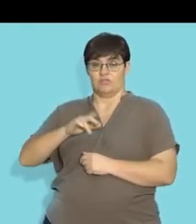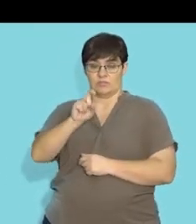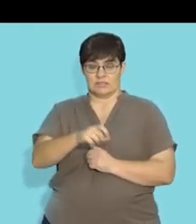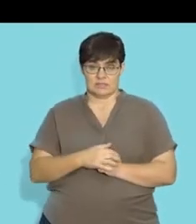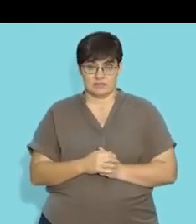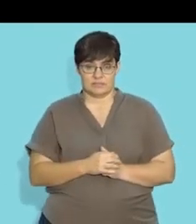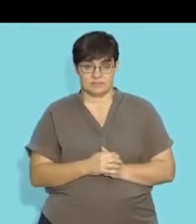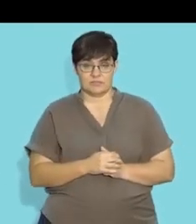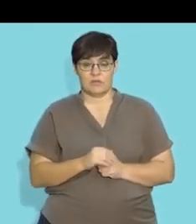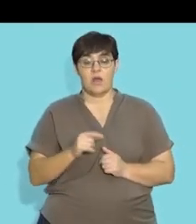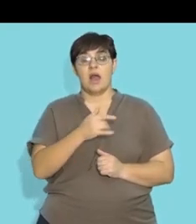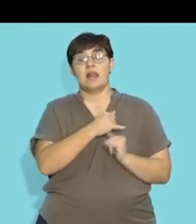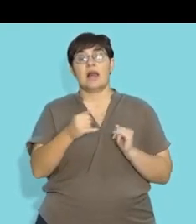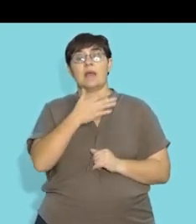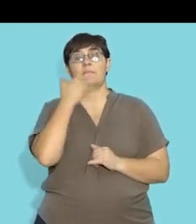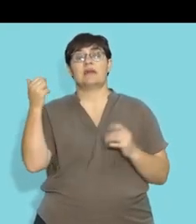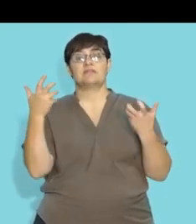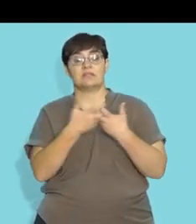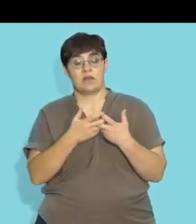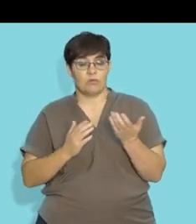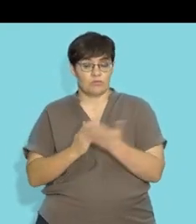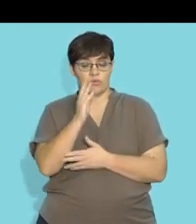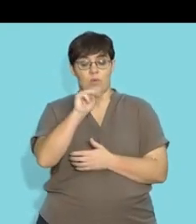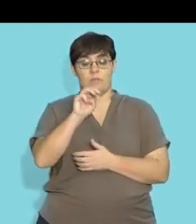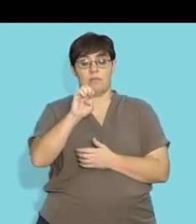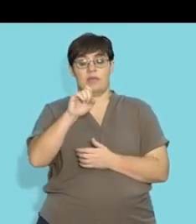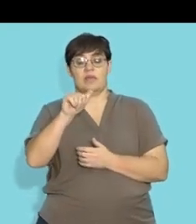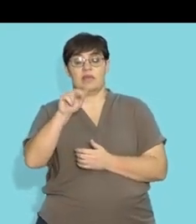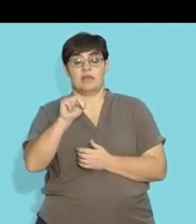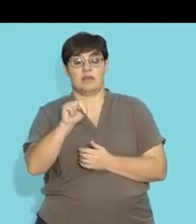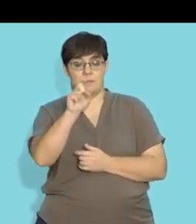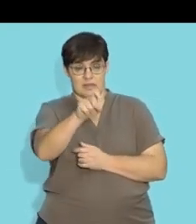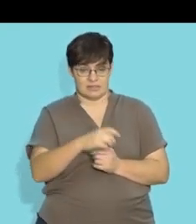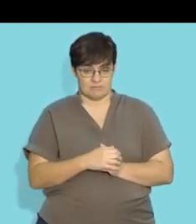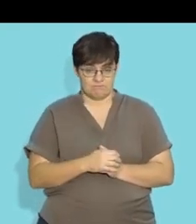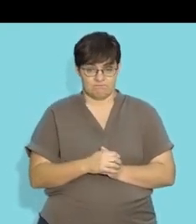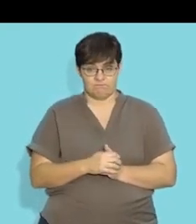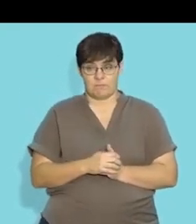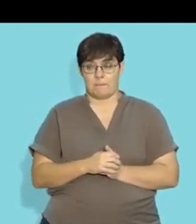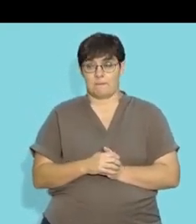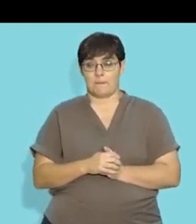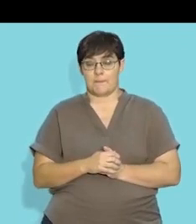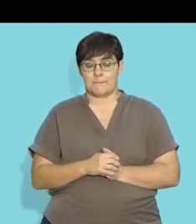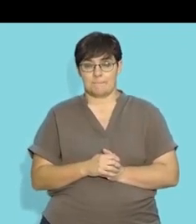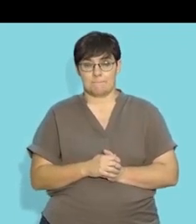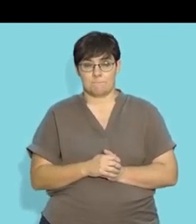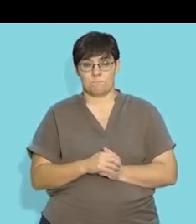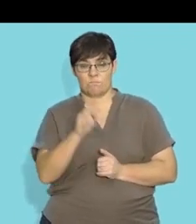that. Because the line of best fit must pass through the mean for that. Are we together?